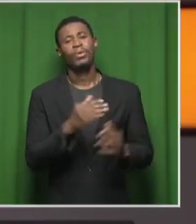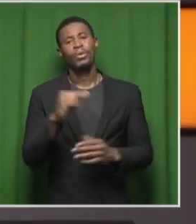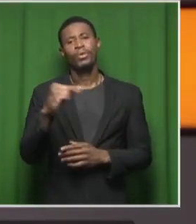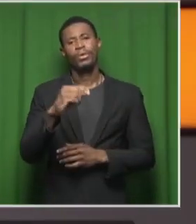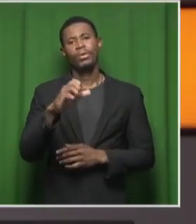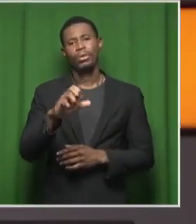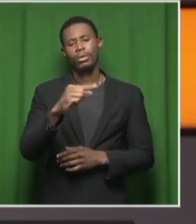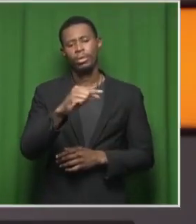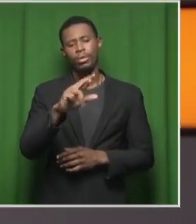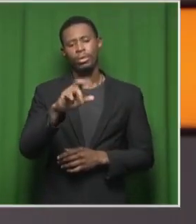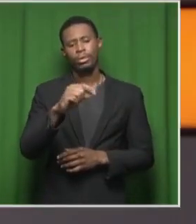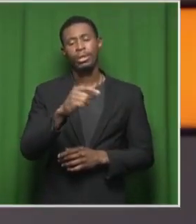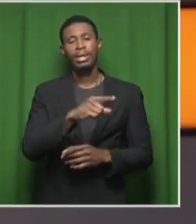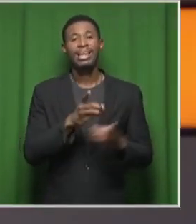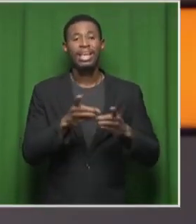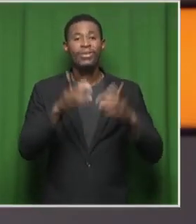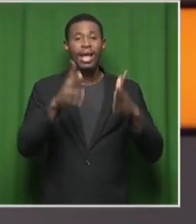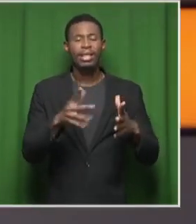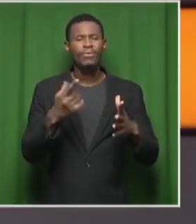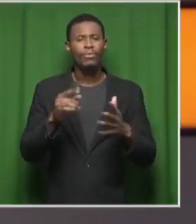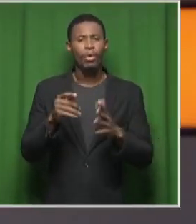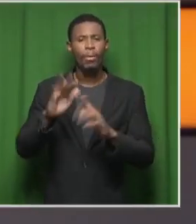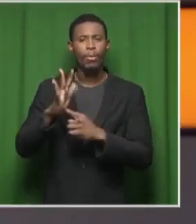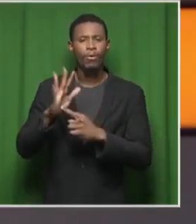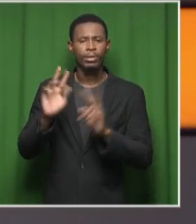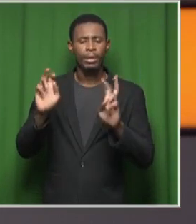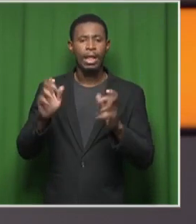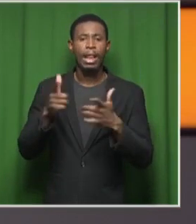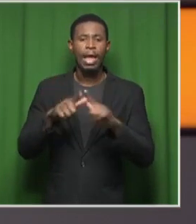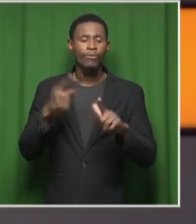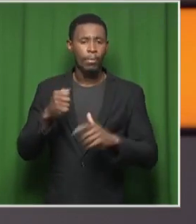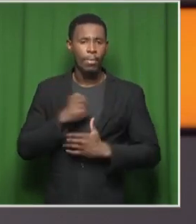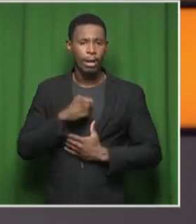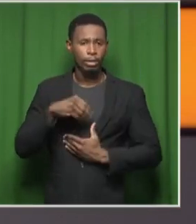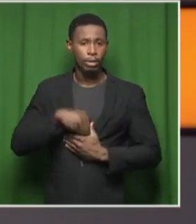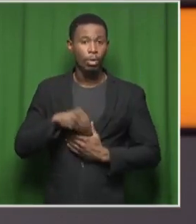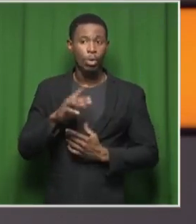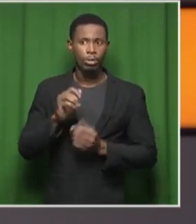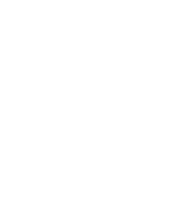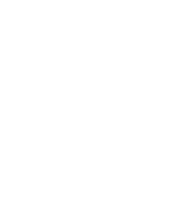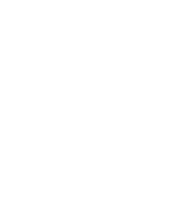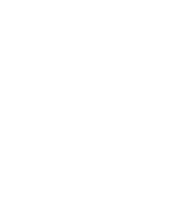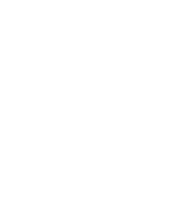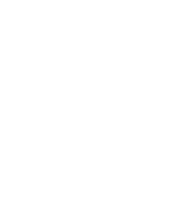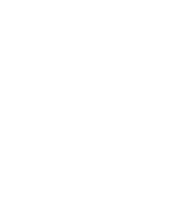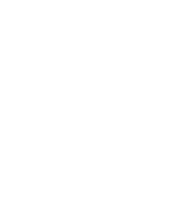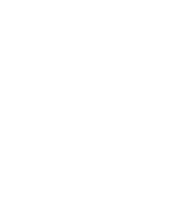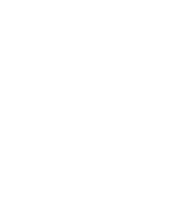the director of the documentary Language of My Soul, that's premiering on SABC2 on the 29th of September.